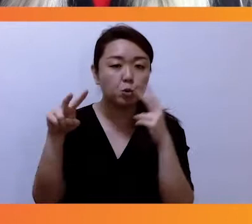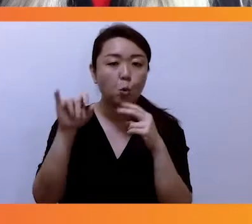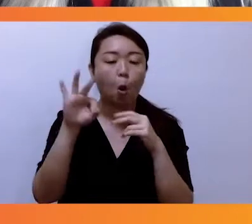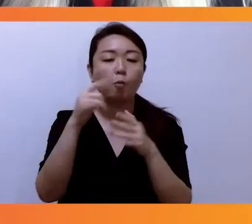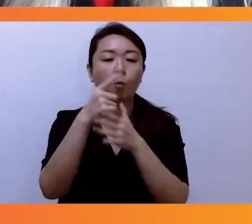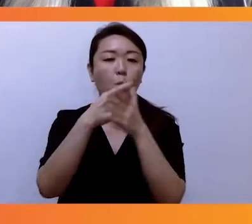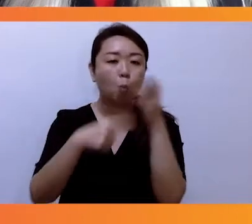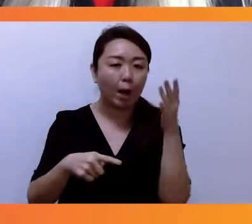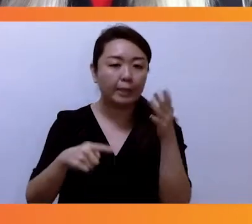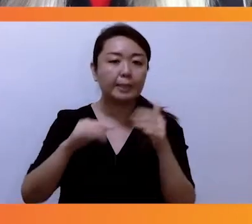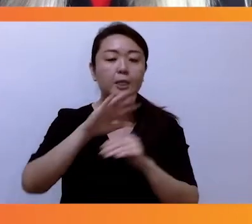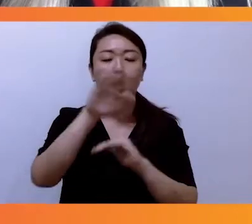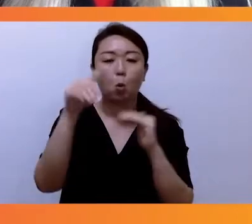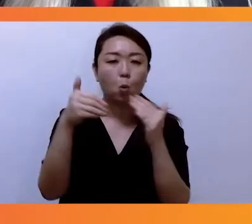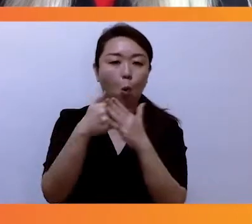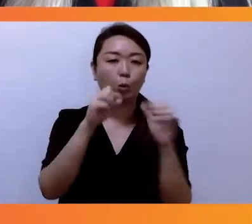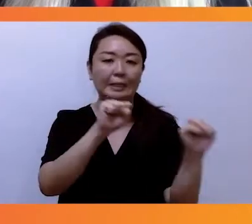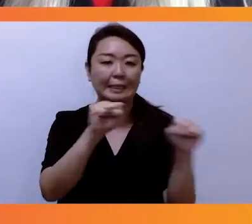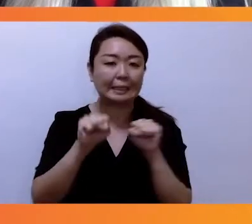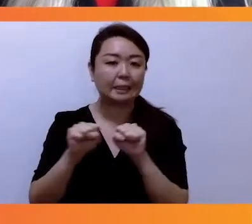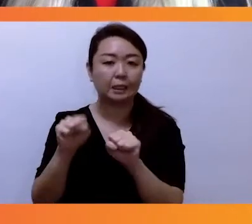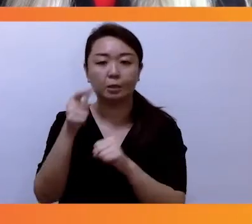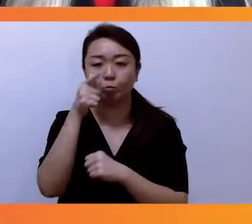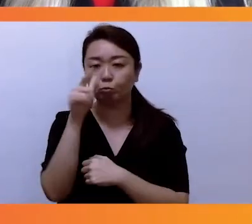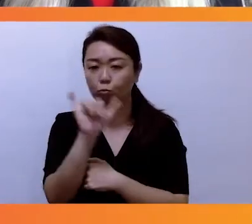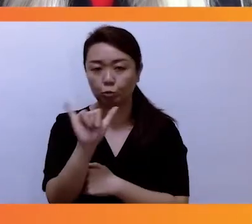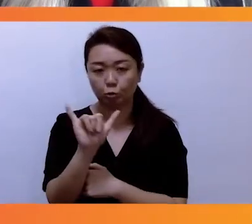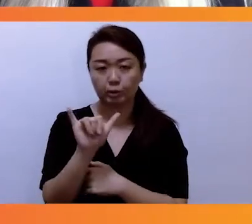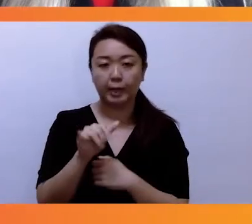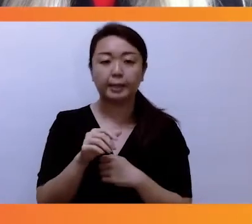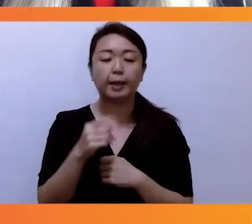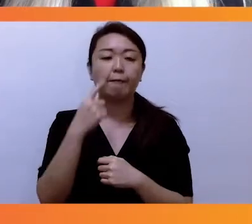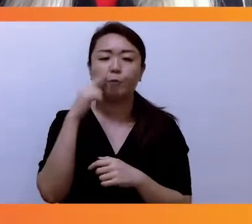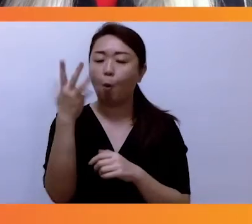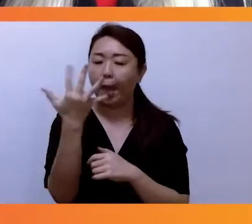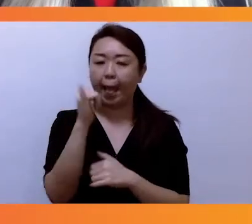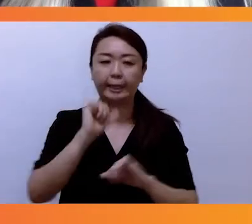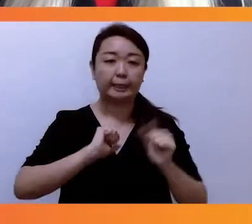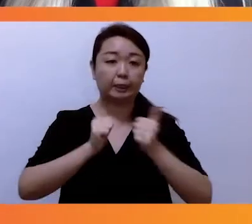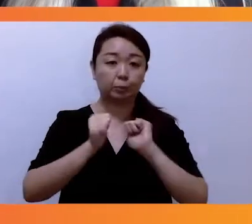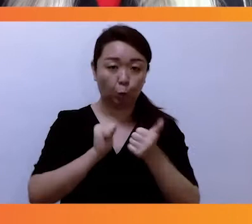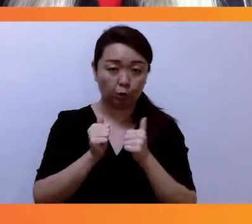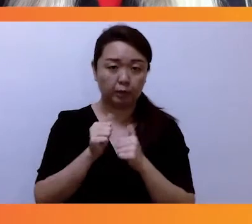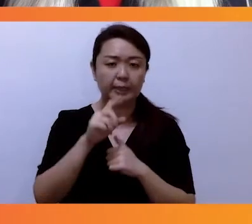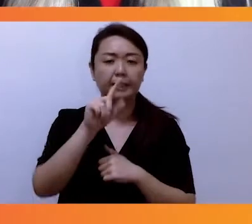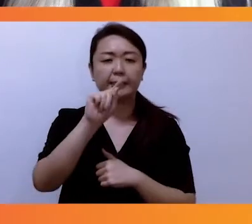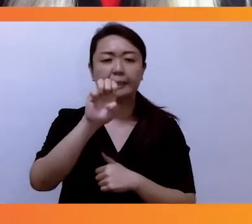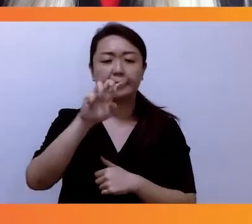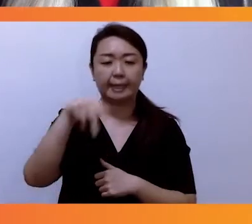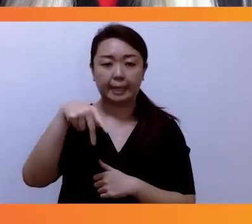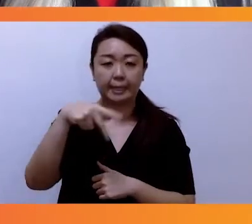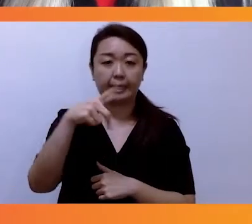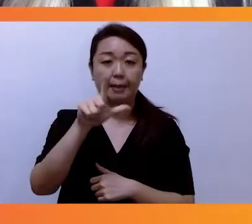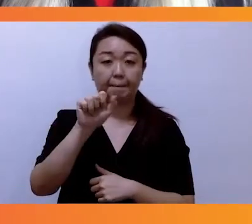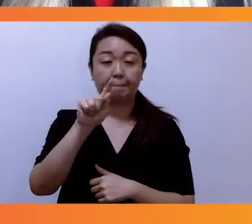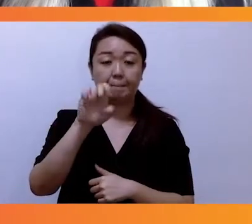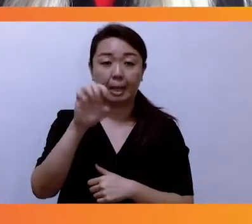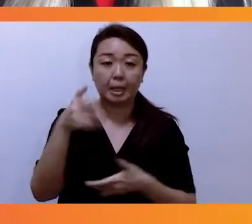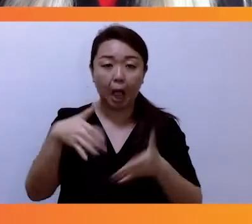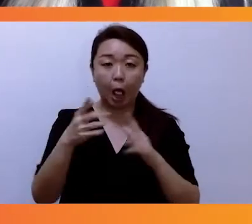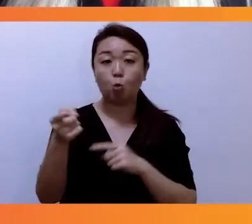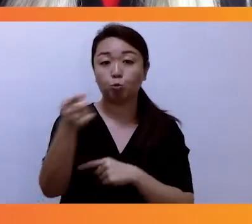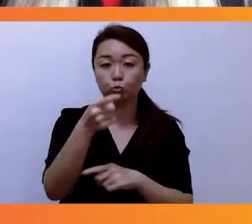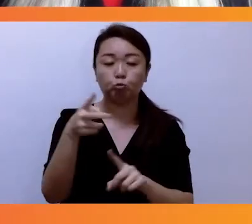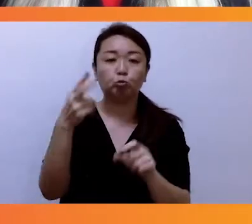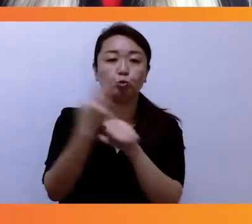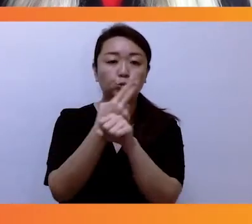overview of what the entire system could look like for any sport. It's a template that will allow